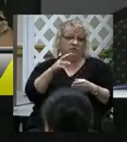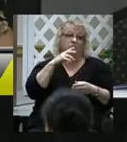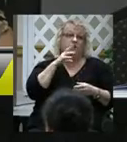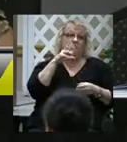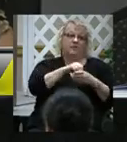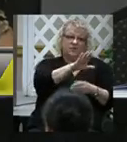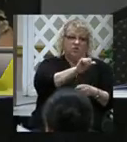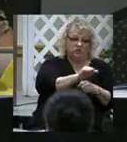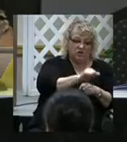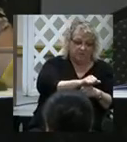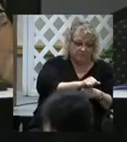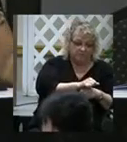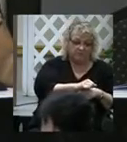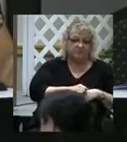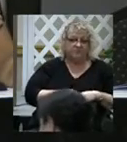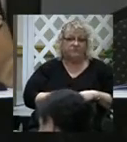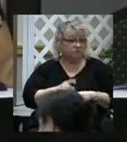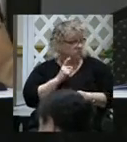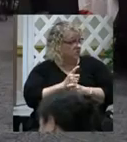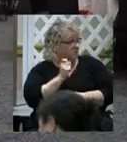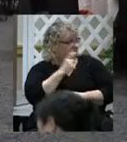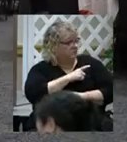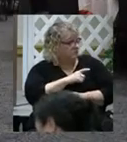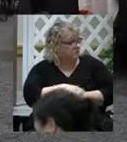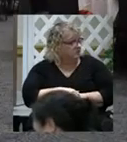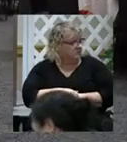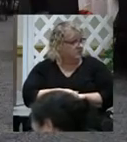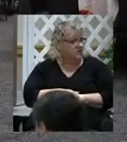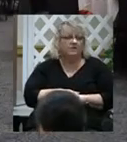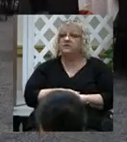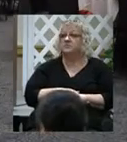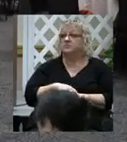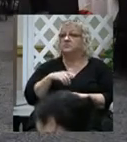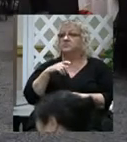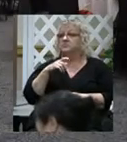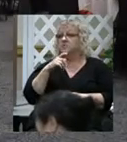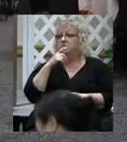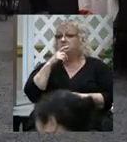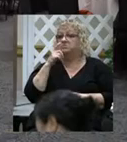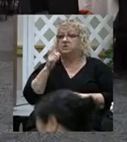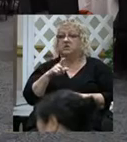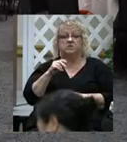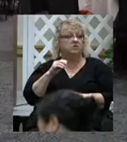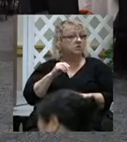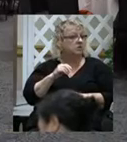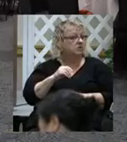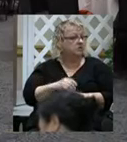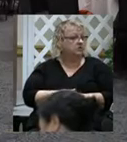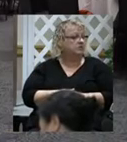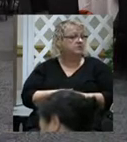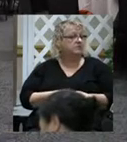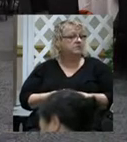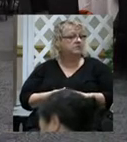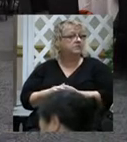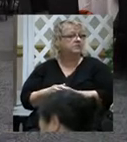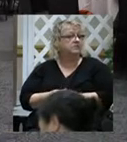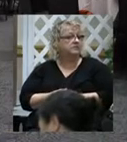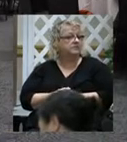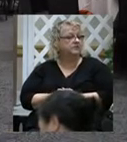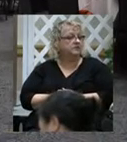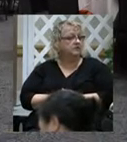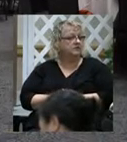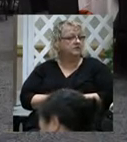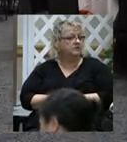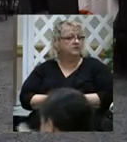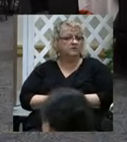job. Is that correct? They don't need to. Oh, can you hear me? Did you kill him?